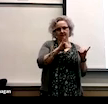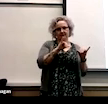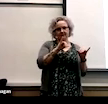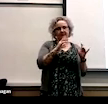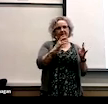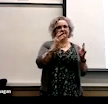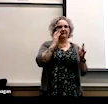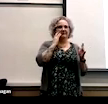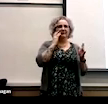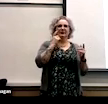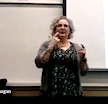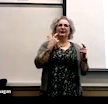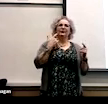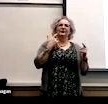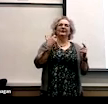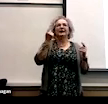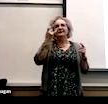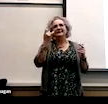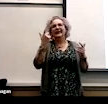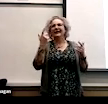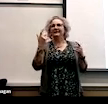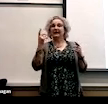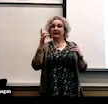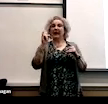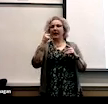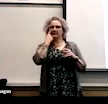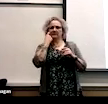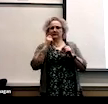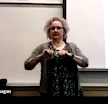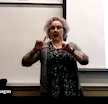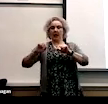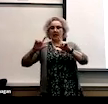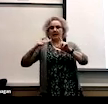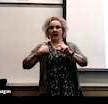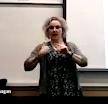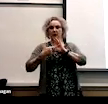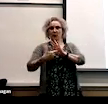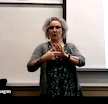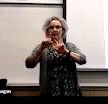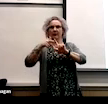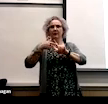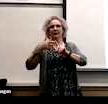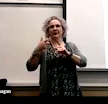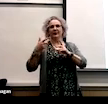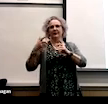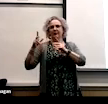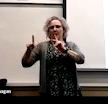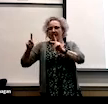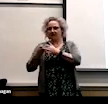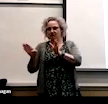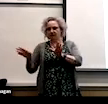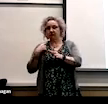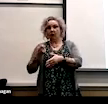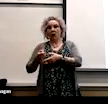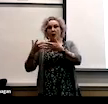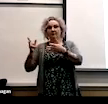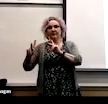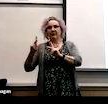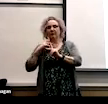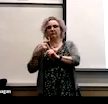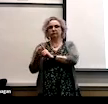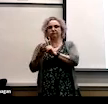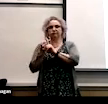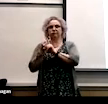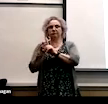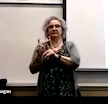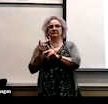accommodating the majority of people, but we still need significant accommodations for this minority that have high needs. So we have been successful